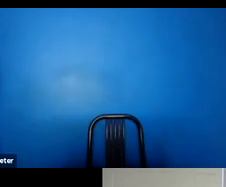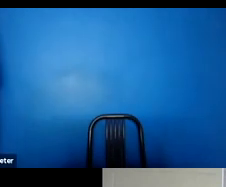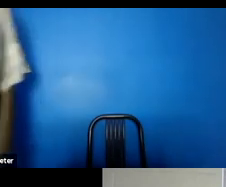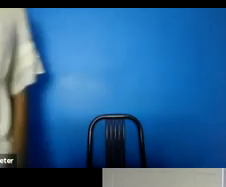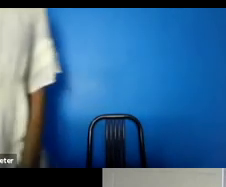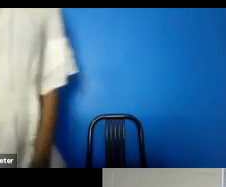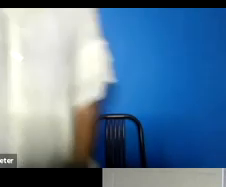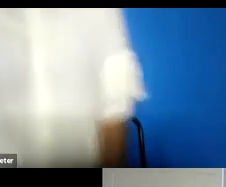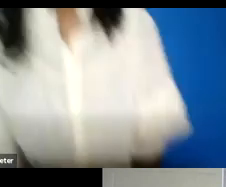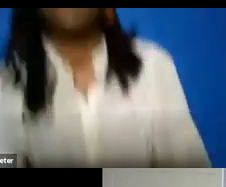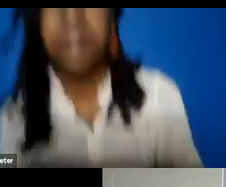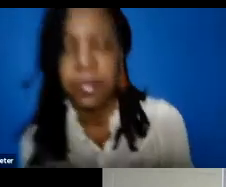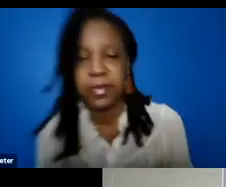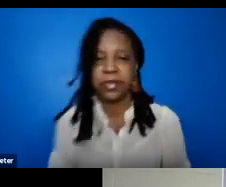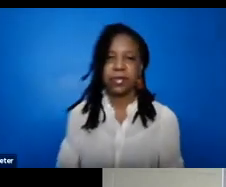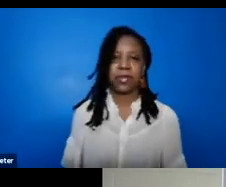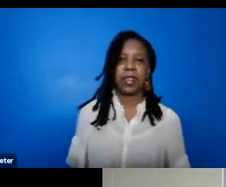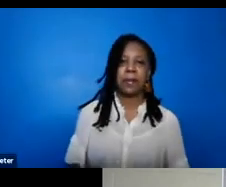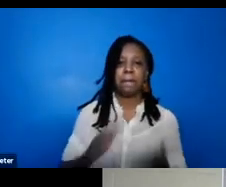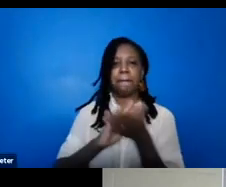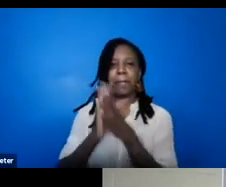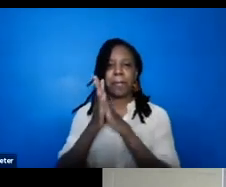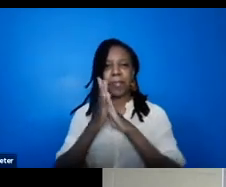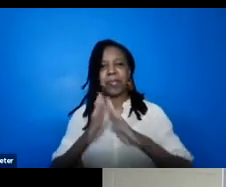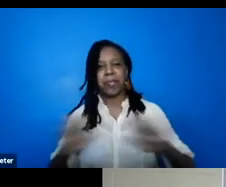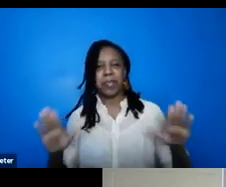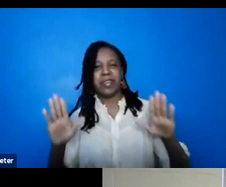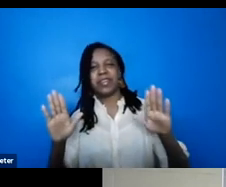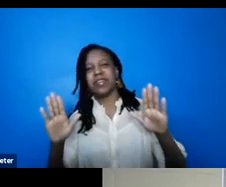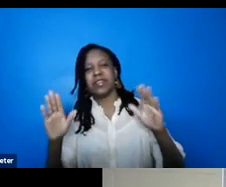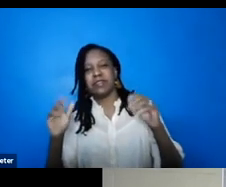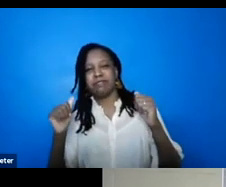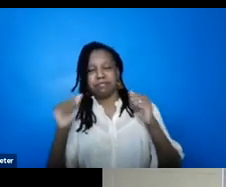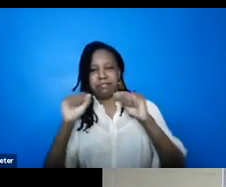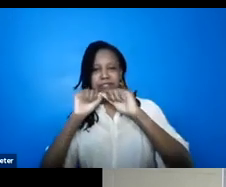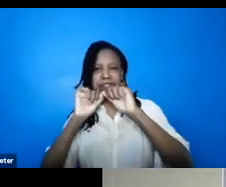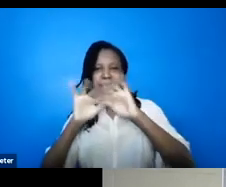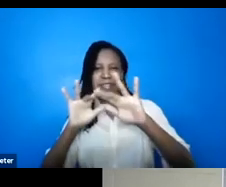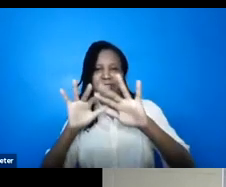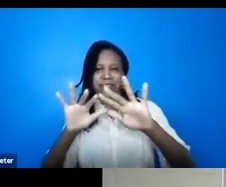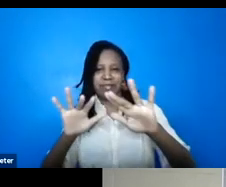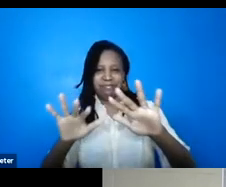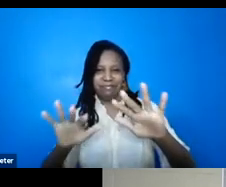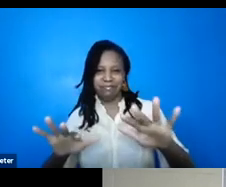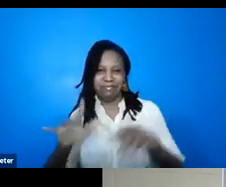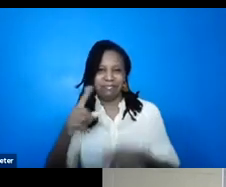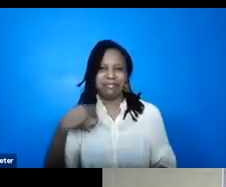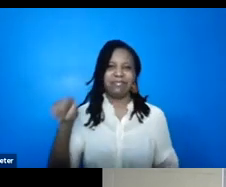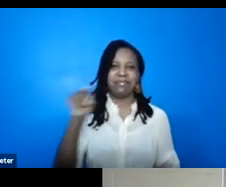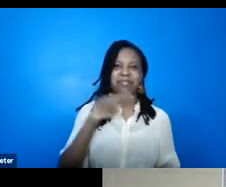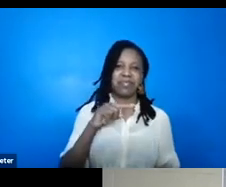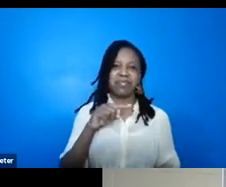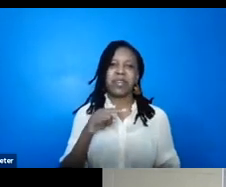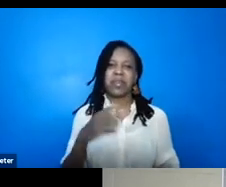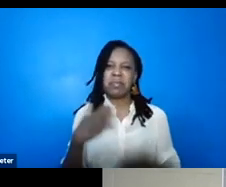to everyone. Again, thank you all for giving me this opportunity to share just a little bit about my